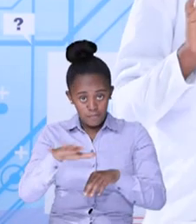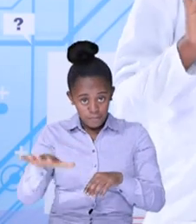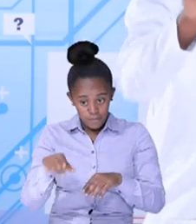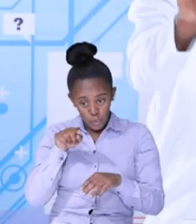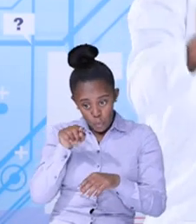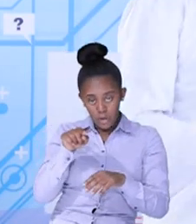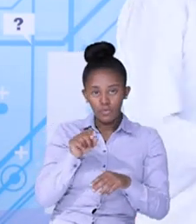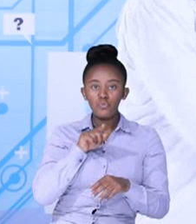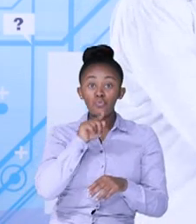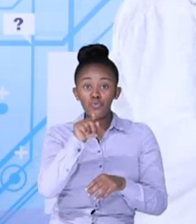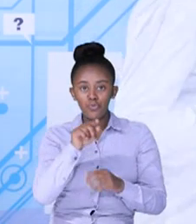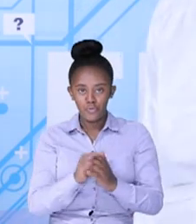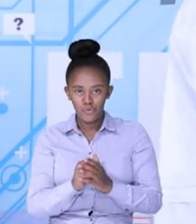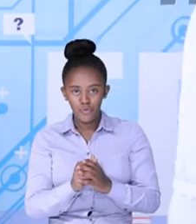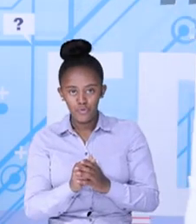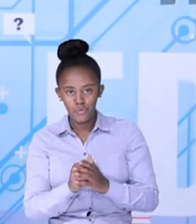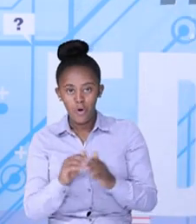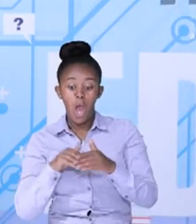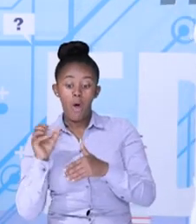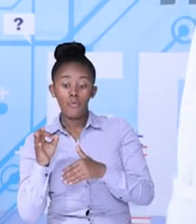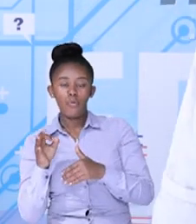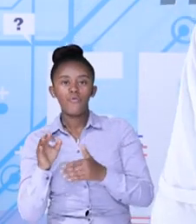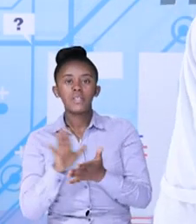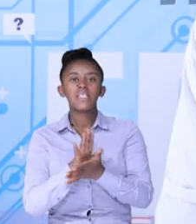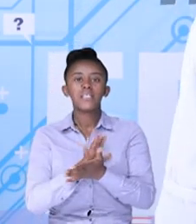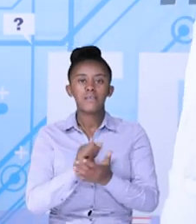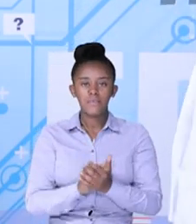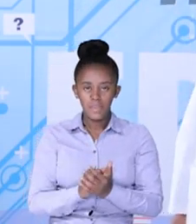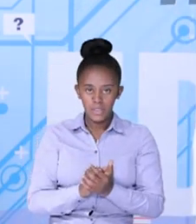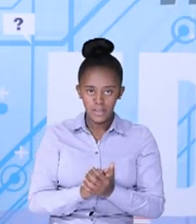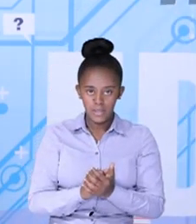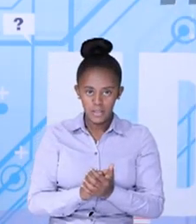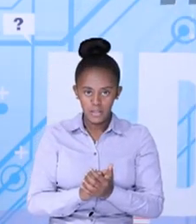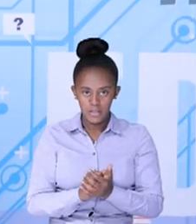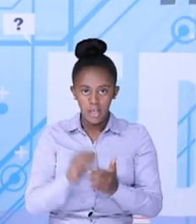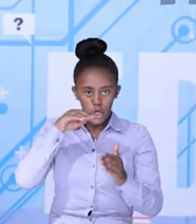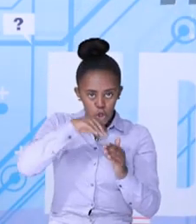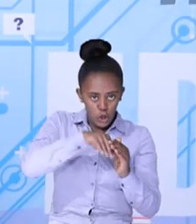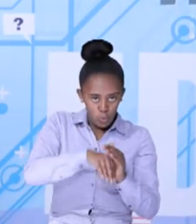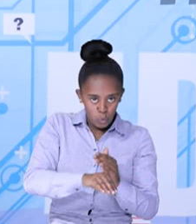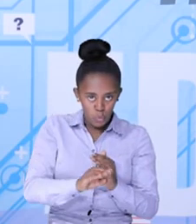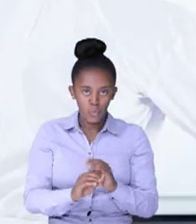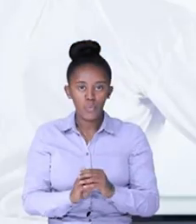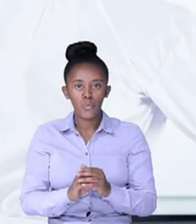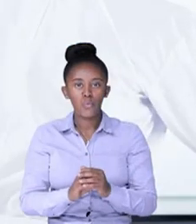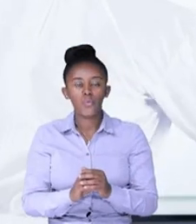you, out of the page. In this case, out of the screen, okay, into